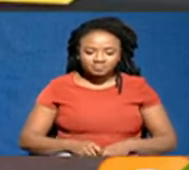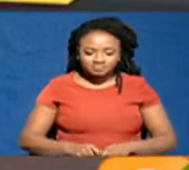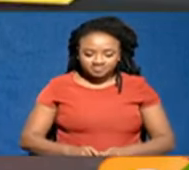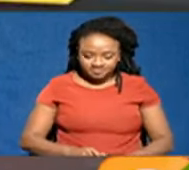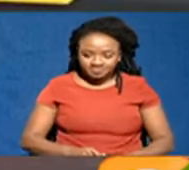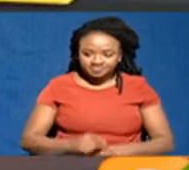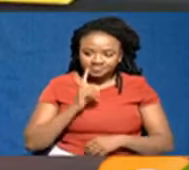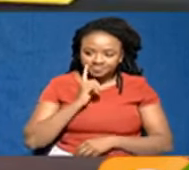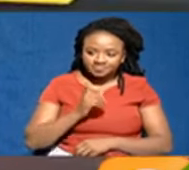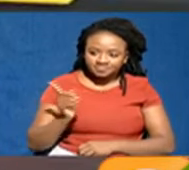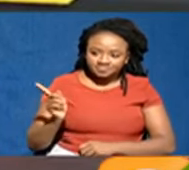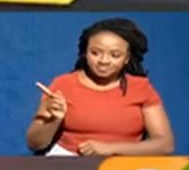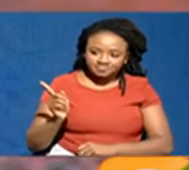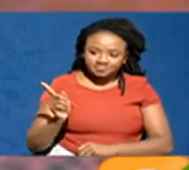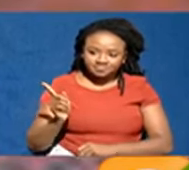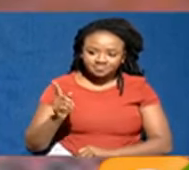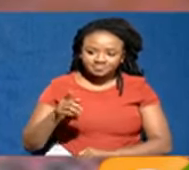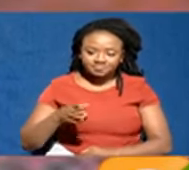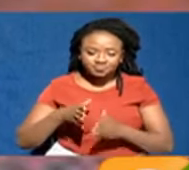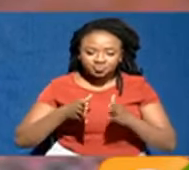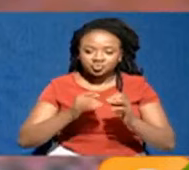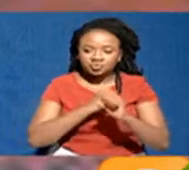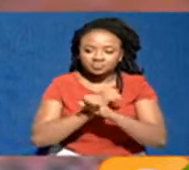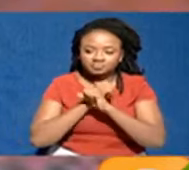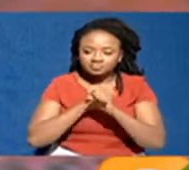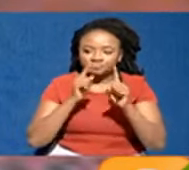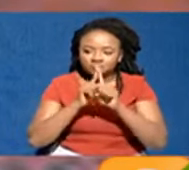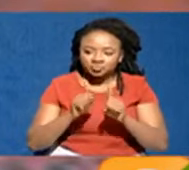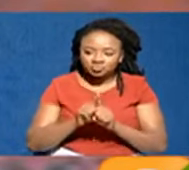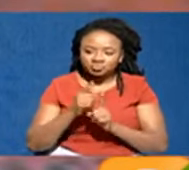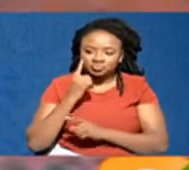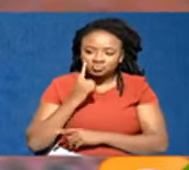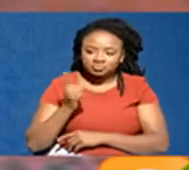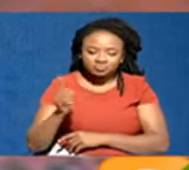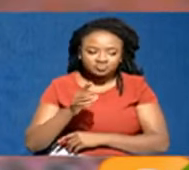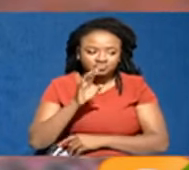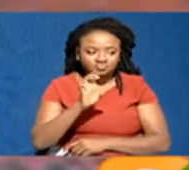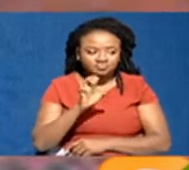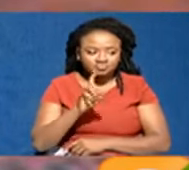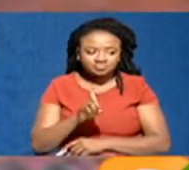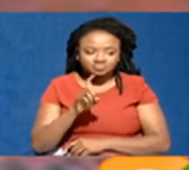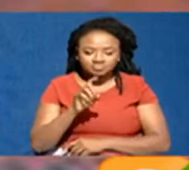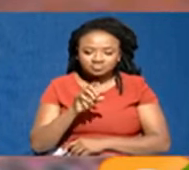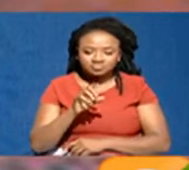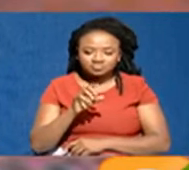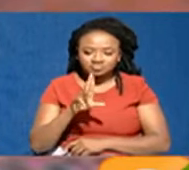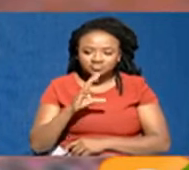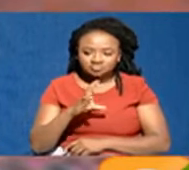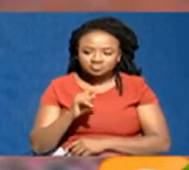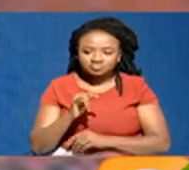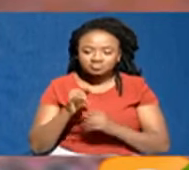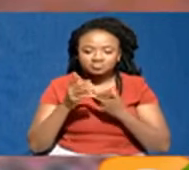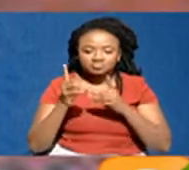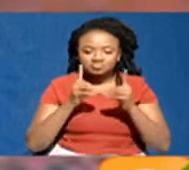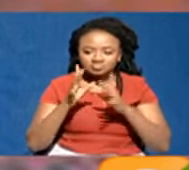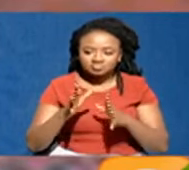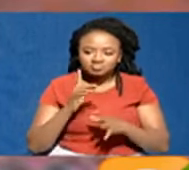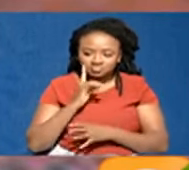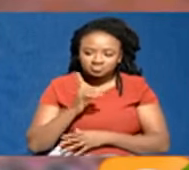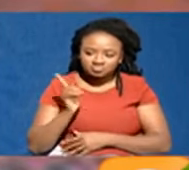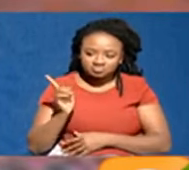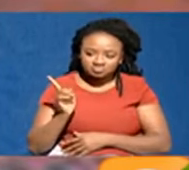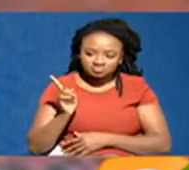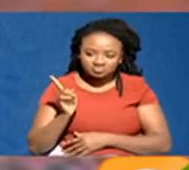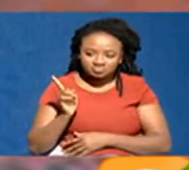safety advocate and executive director of the Association for Safe International Road Travel, or